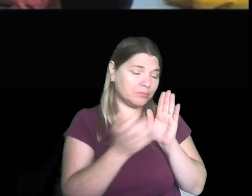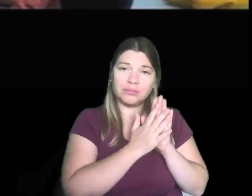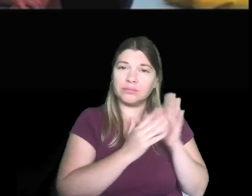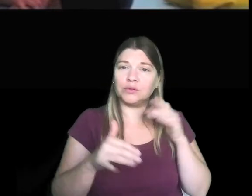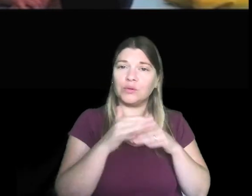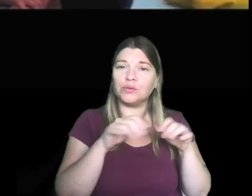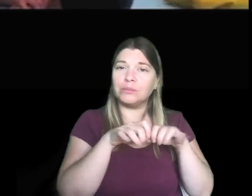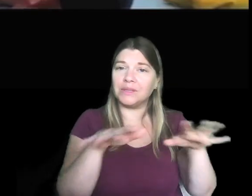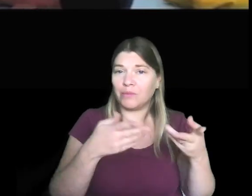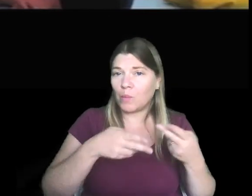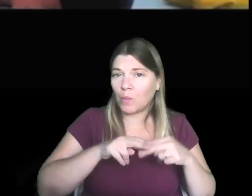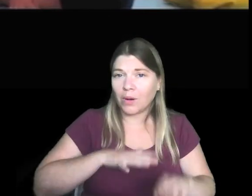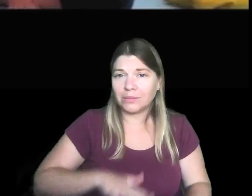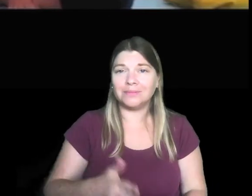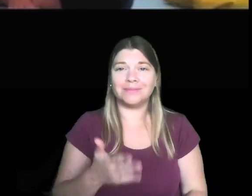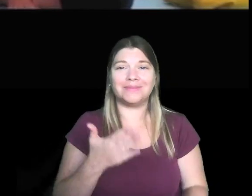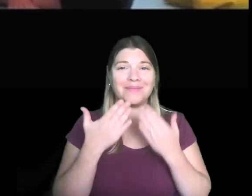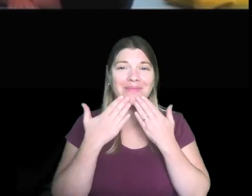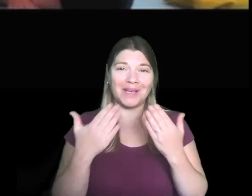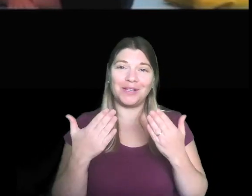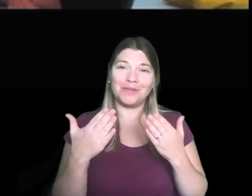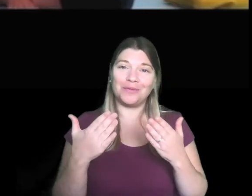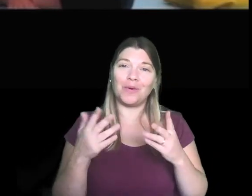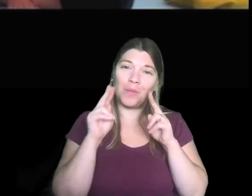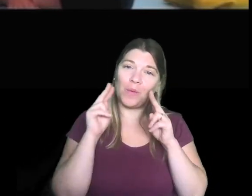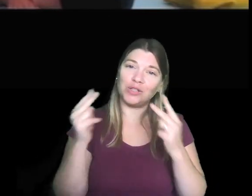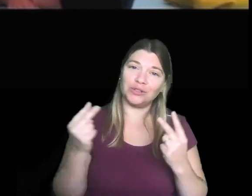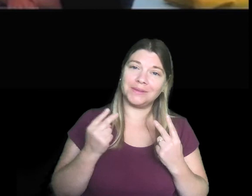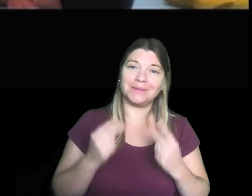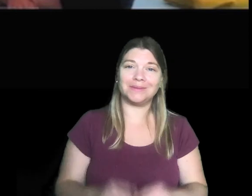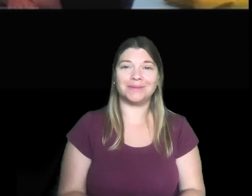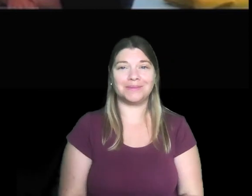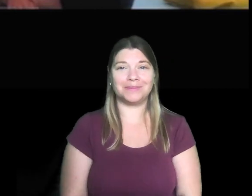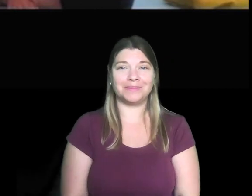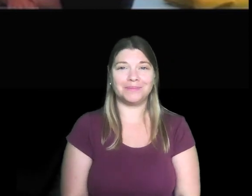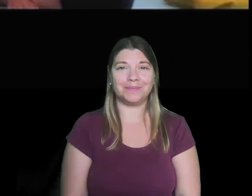myself, thank you for spending this time with us. Alice and Linzy wave goodbye.